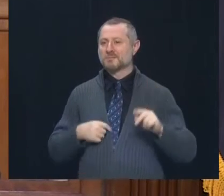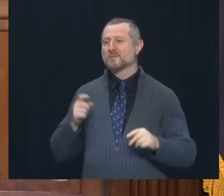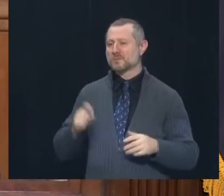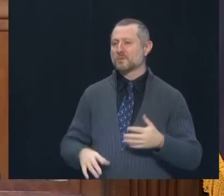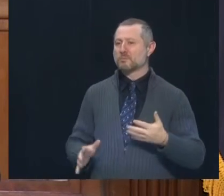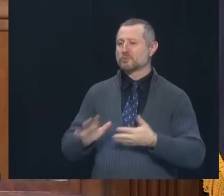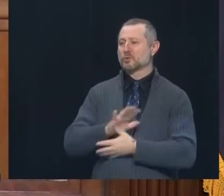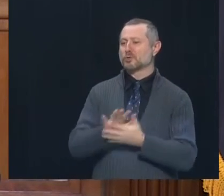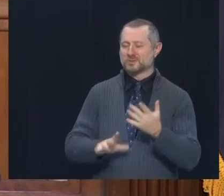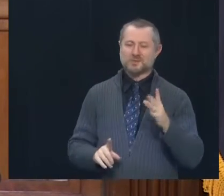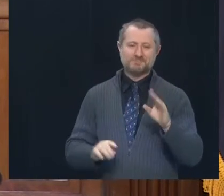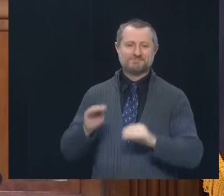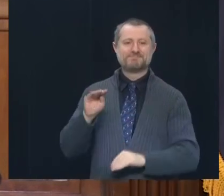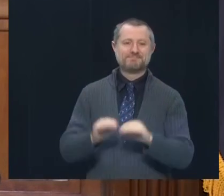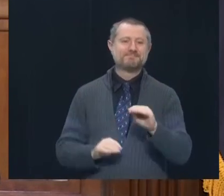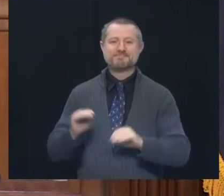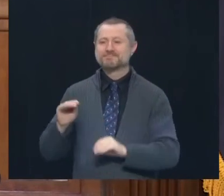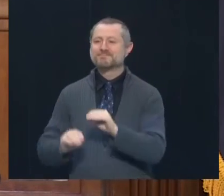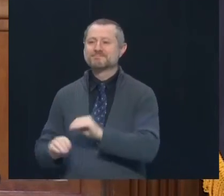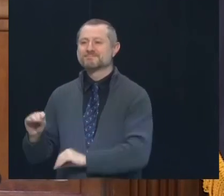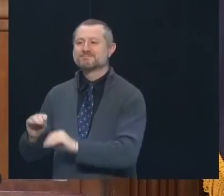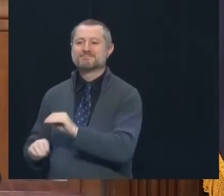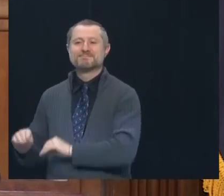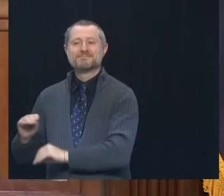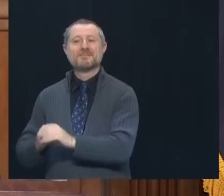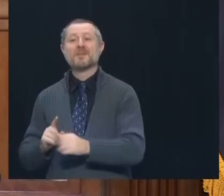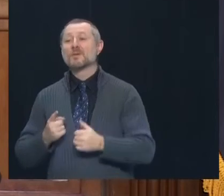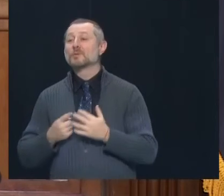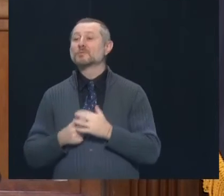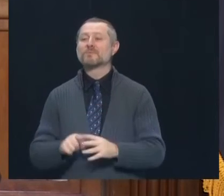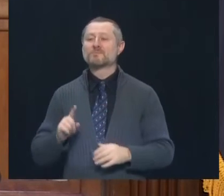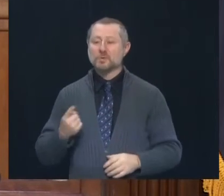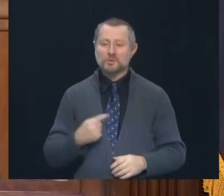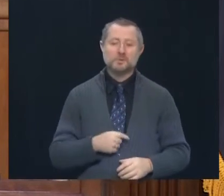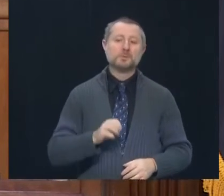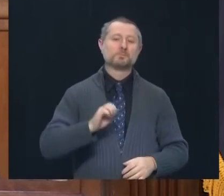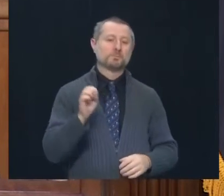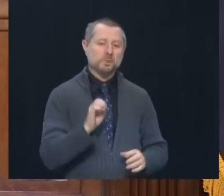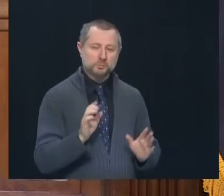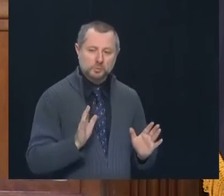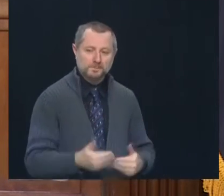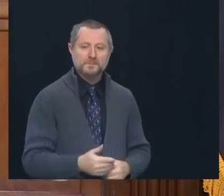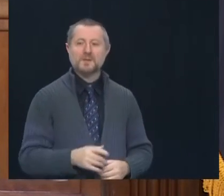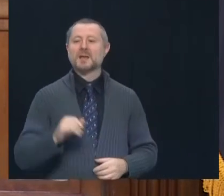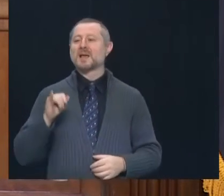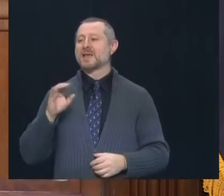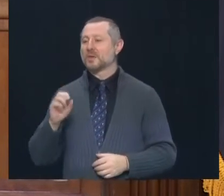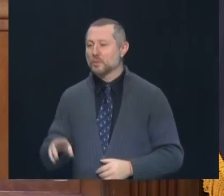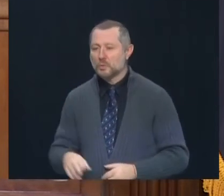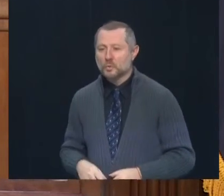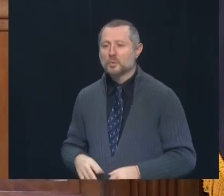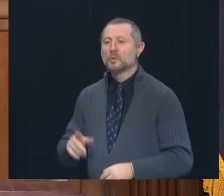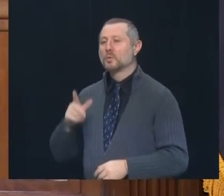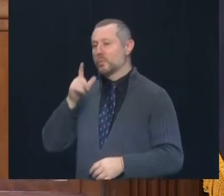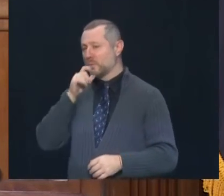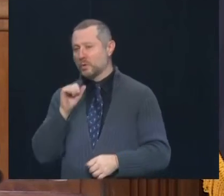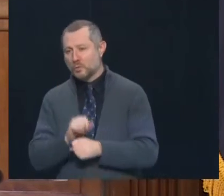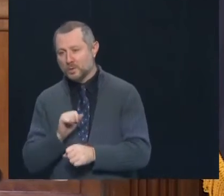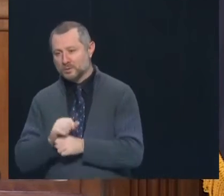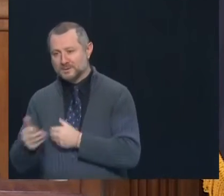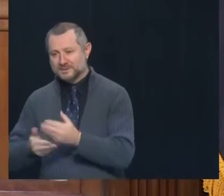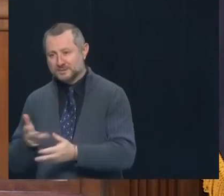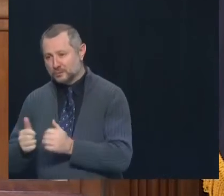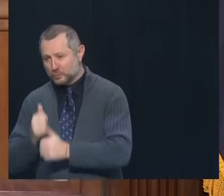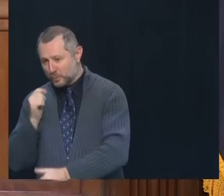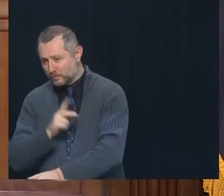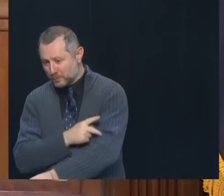the healthcare workers. And it's going to start with emergency room, ICU, people working with COVID people. Those